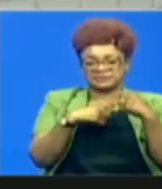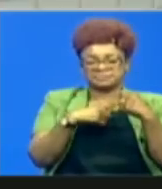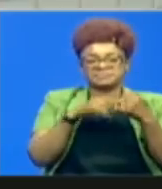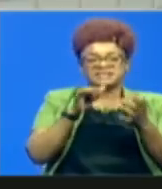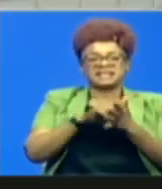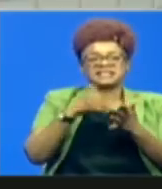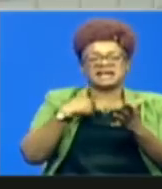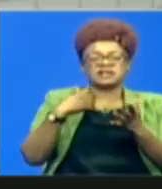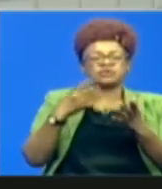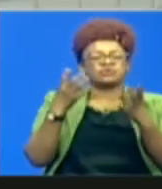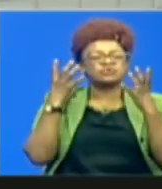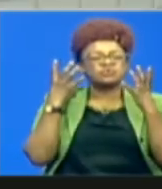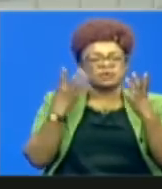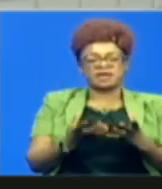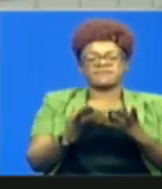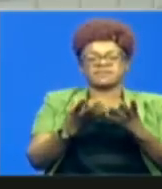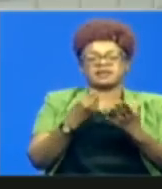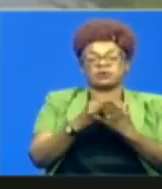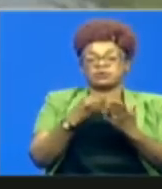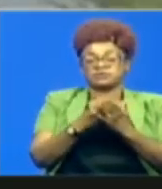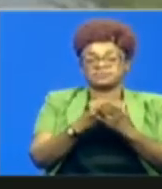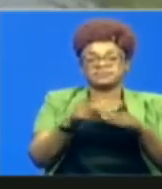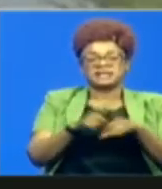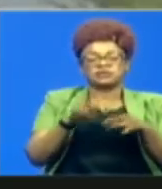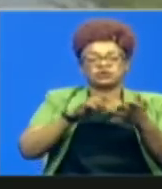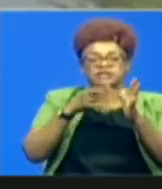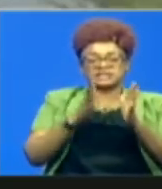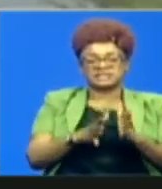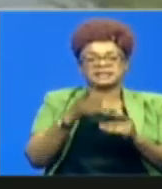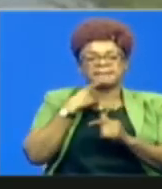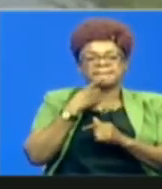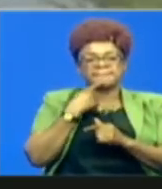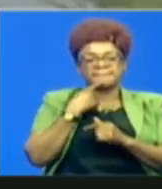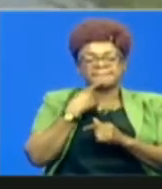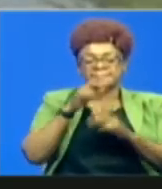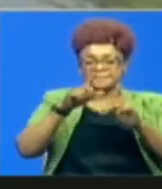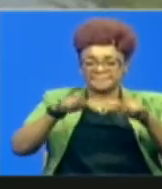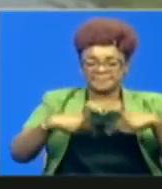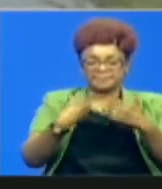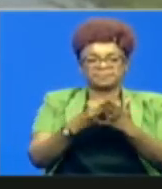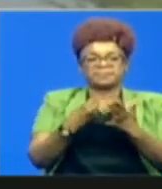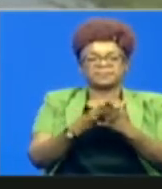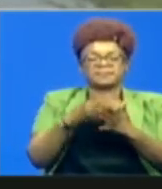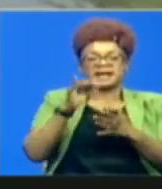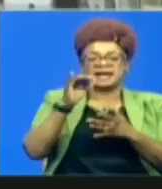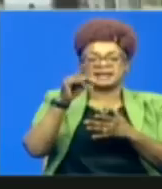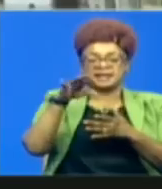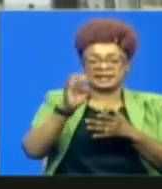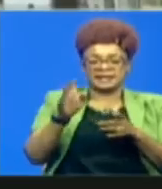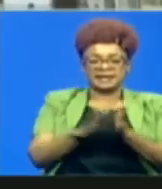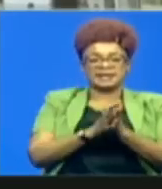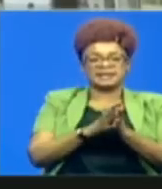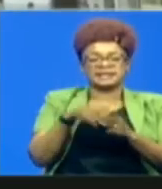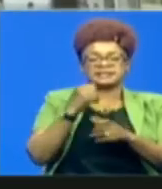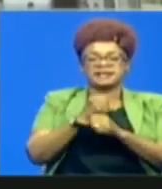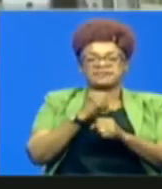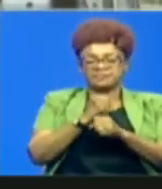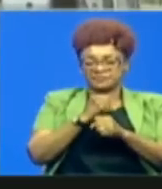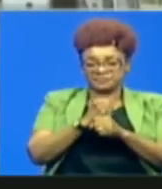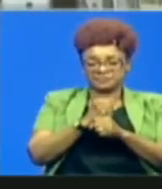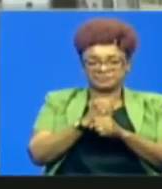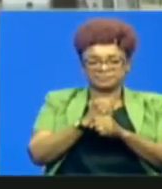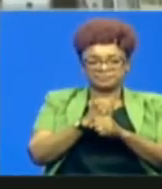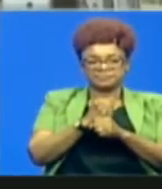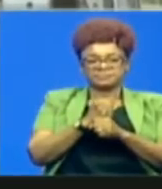cost implications as the contractors claimed their overheads, idling equipment and manpower, stoppages,